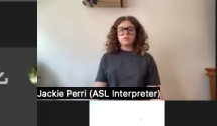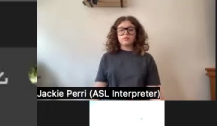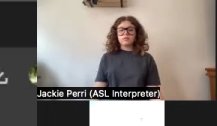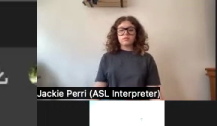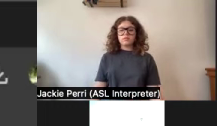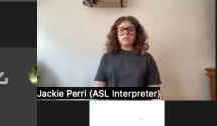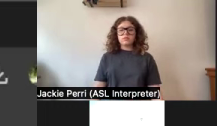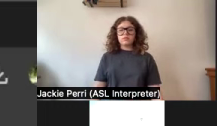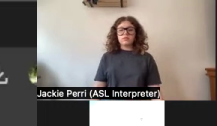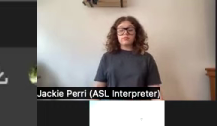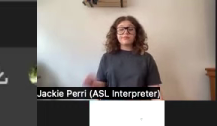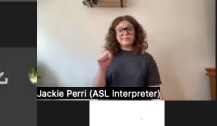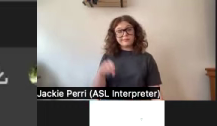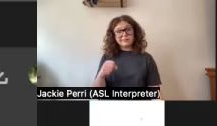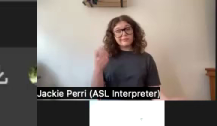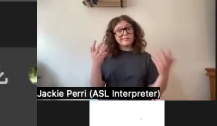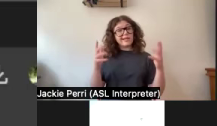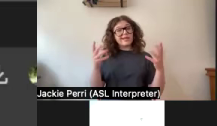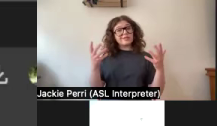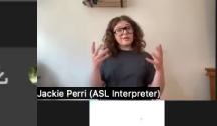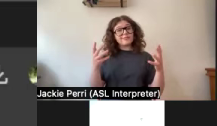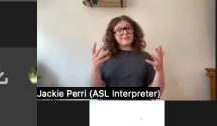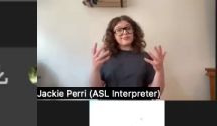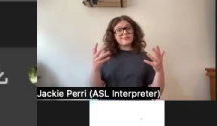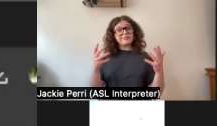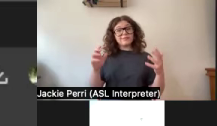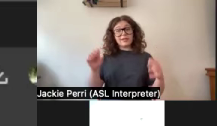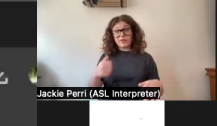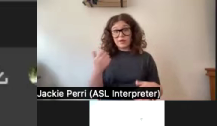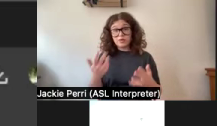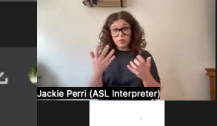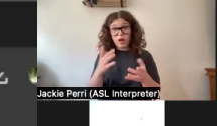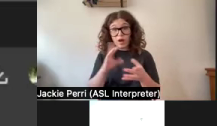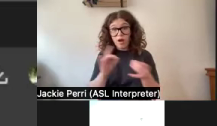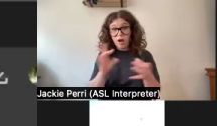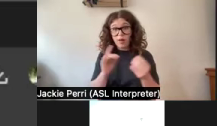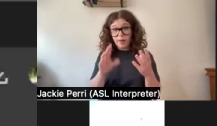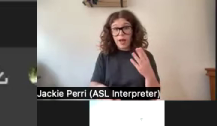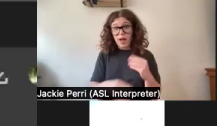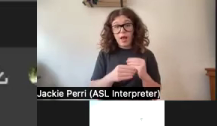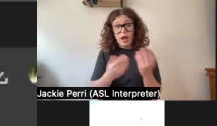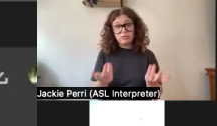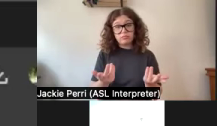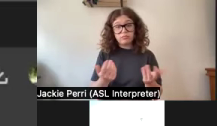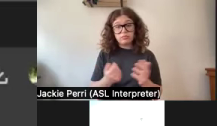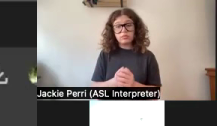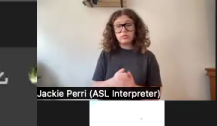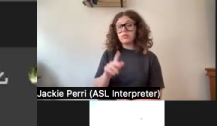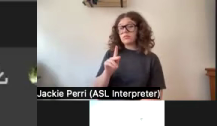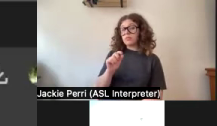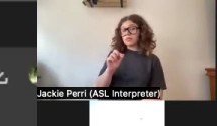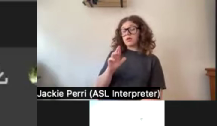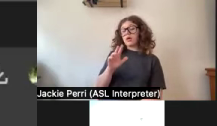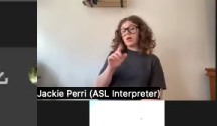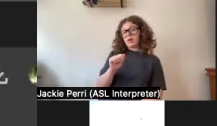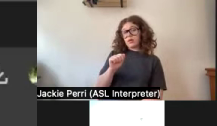eso es todo lo que yeah, tenemos. that's all ¿Alguien we quiere have. decir algo Anybody would like más? to say something Am, else? I o- think, Audi, we could probably